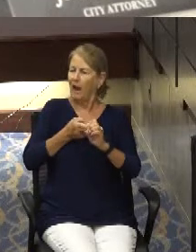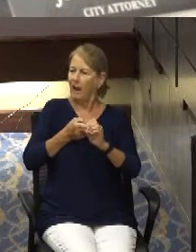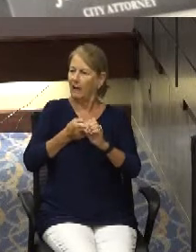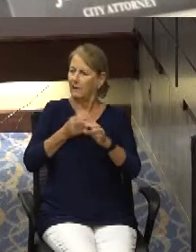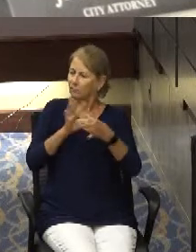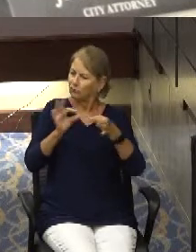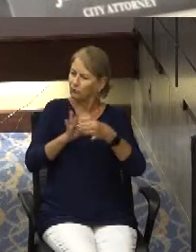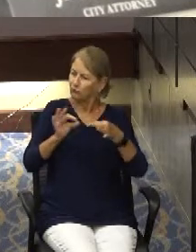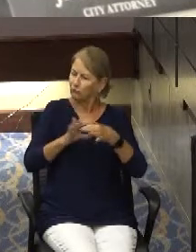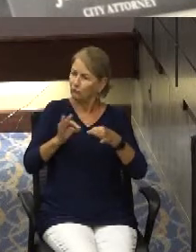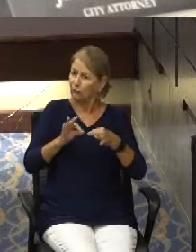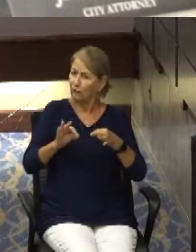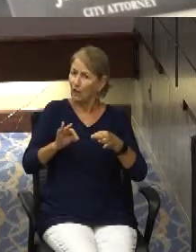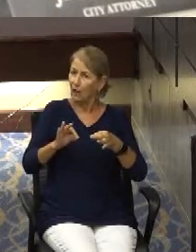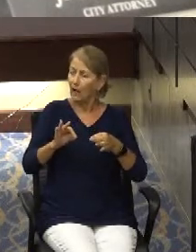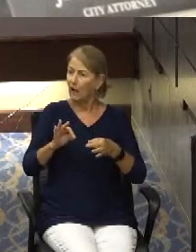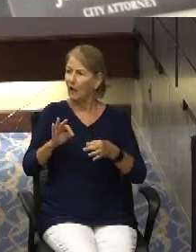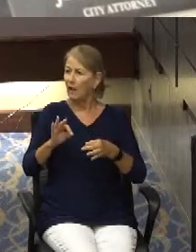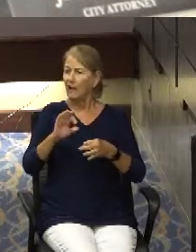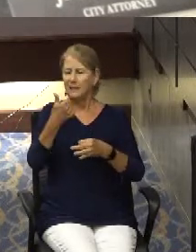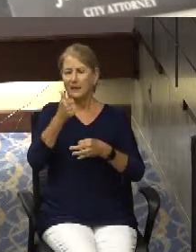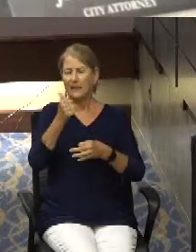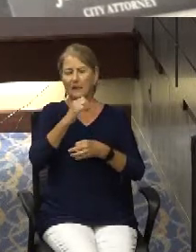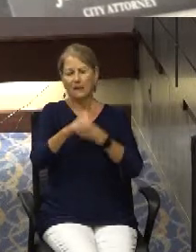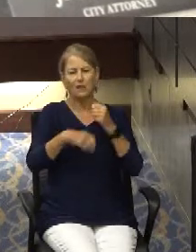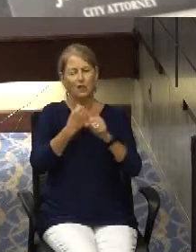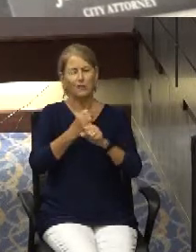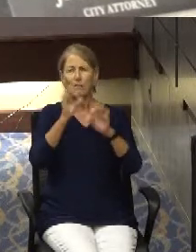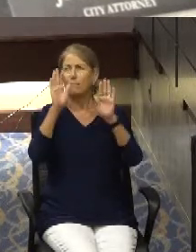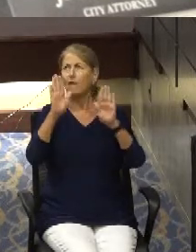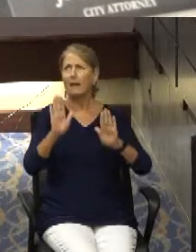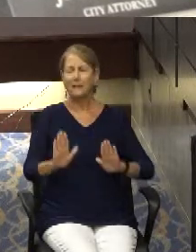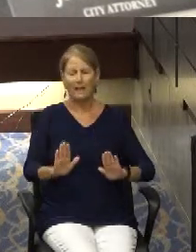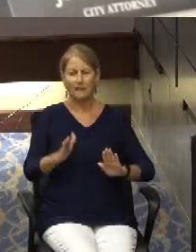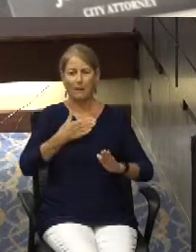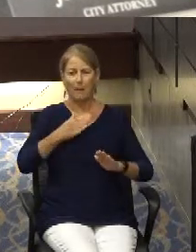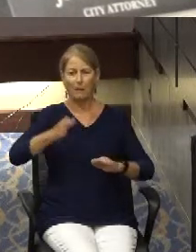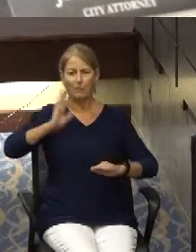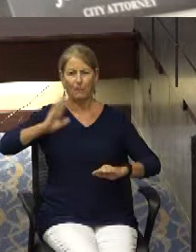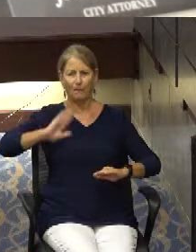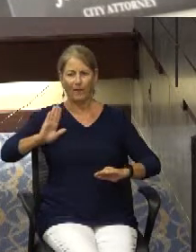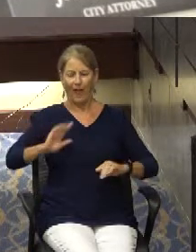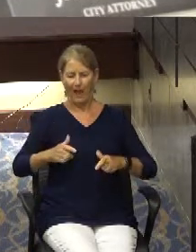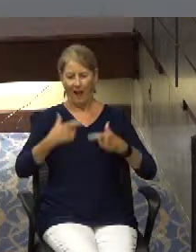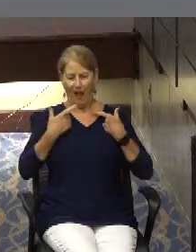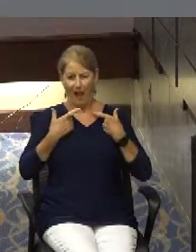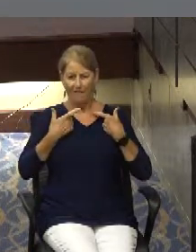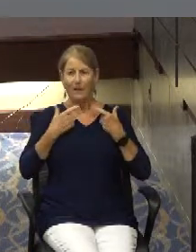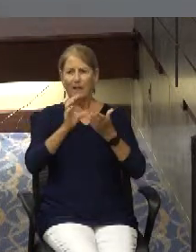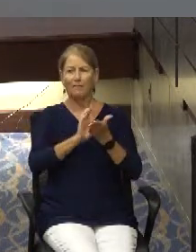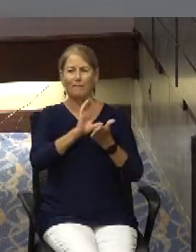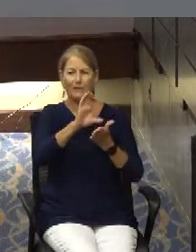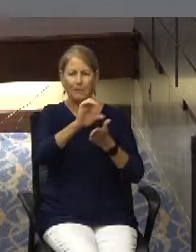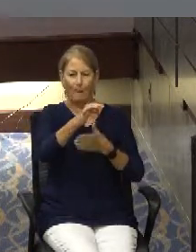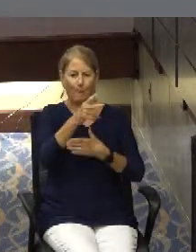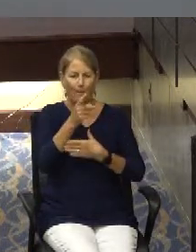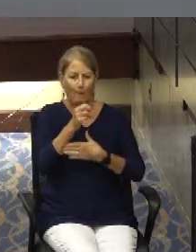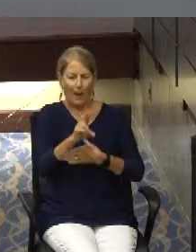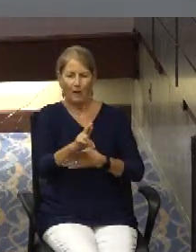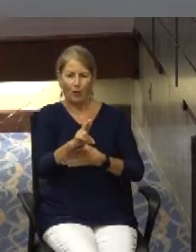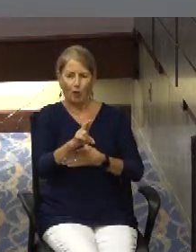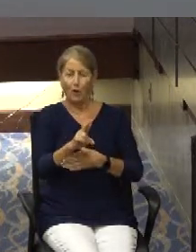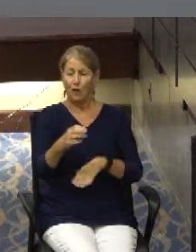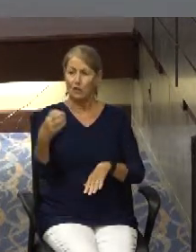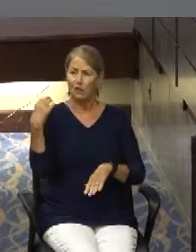in here first. Thanks. 10 years is fantastic. In my previous life as an investment banker, chief operating officer, I always worked